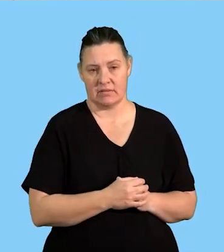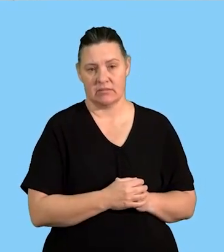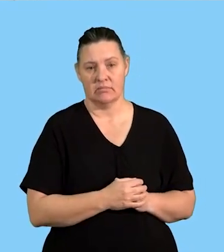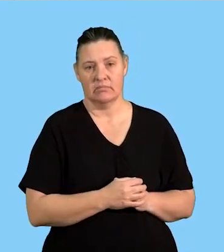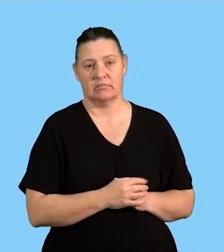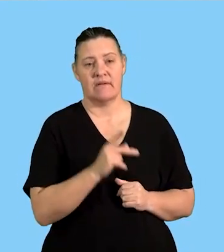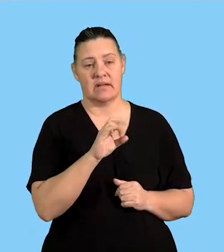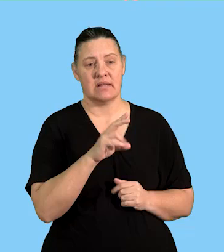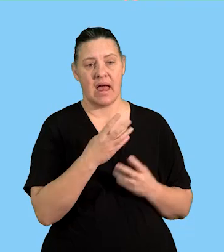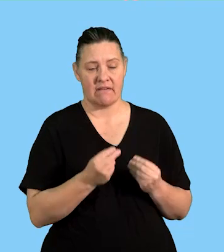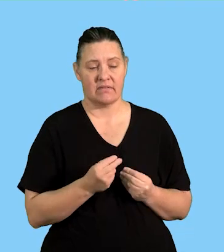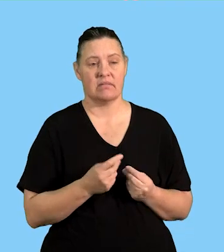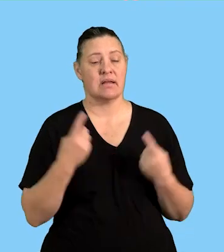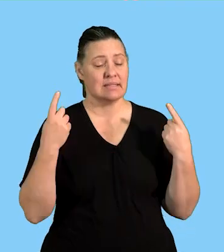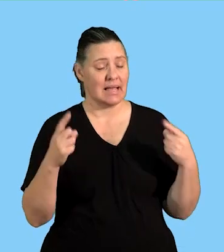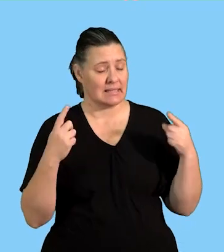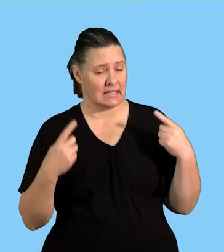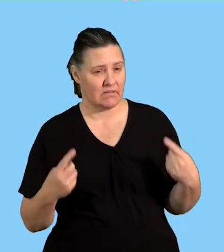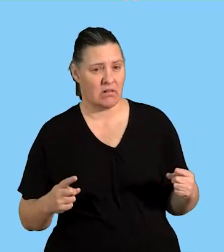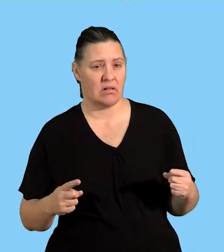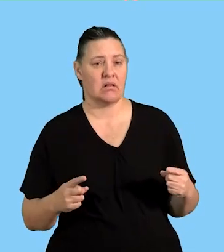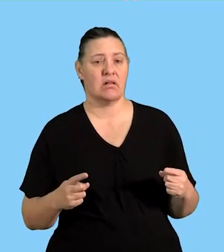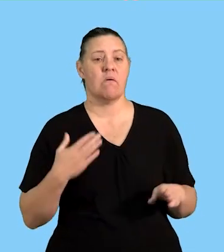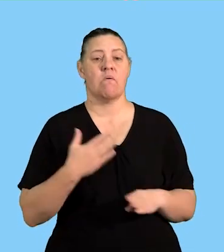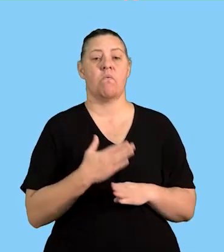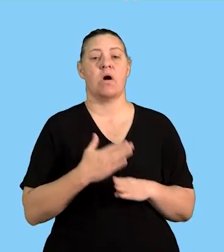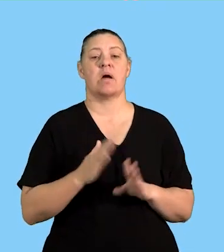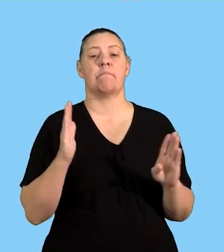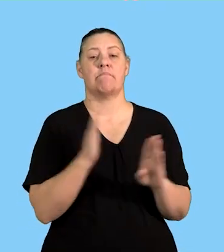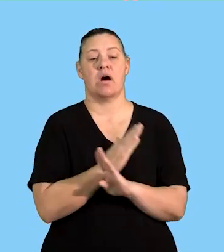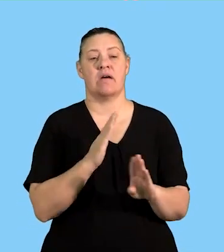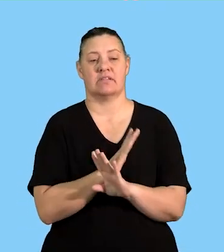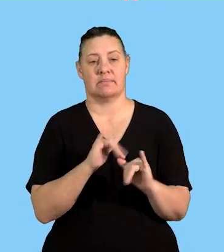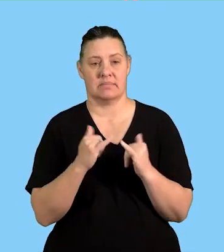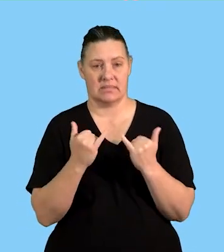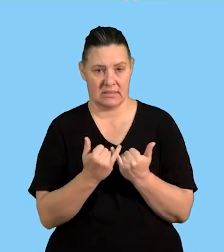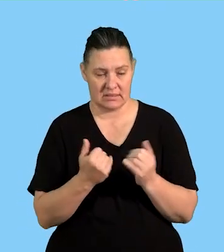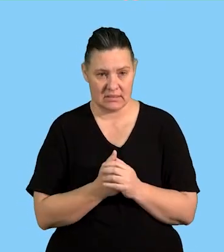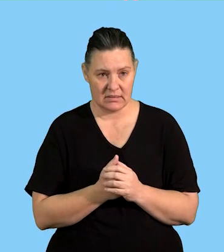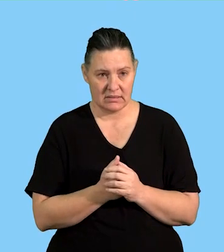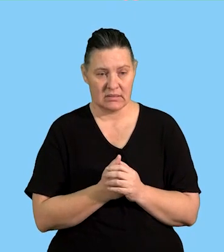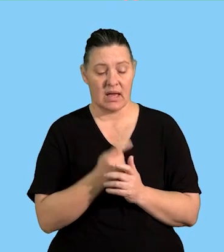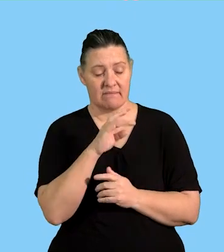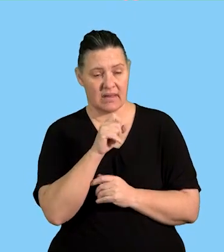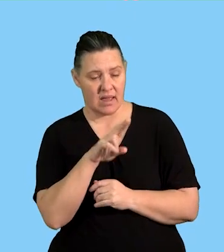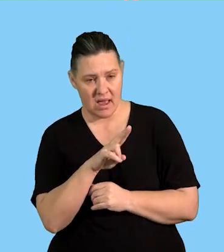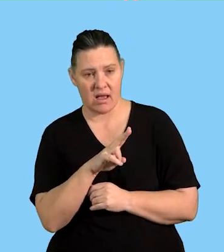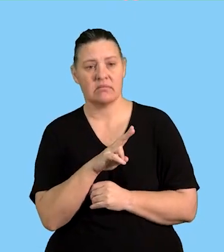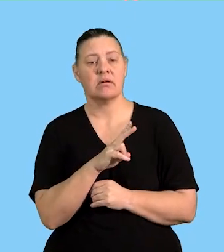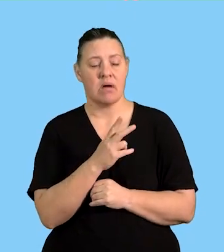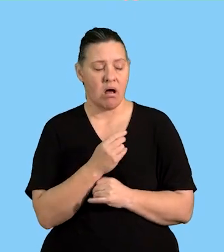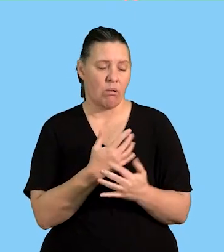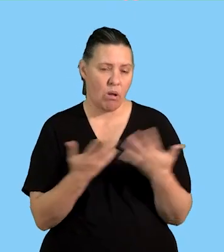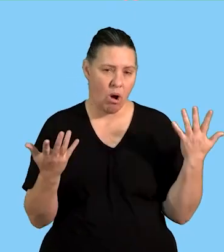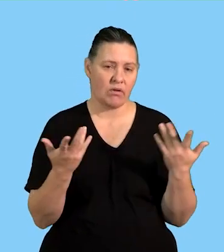you can see Venter Ltd has been successful operating as a private company, meaning Venter has